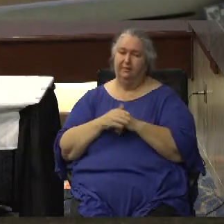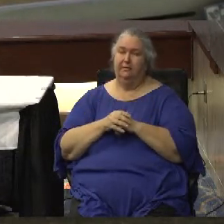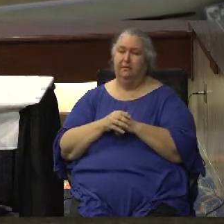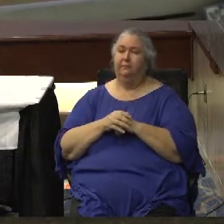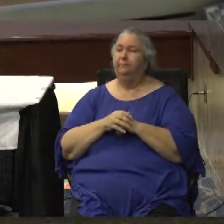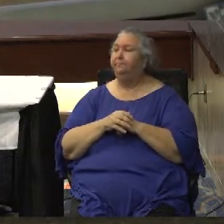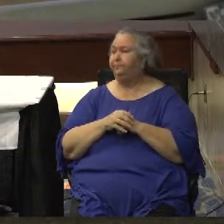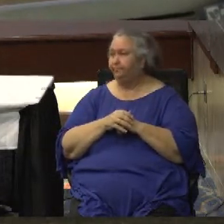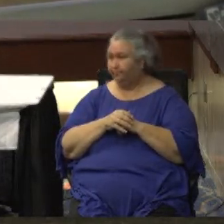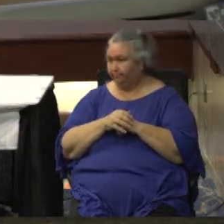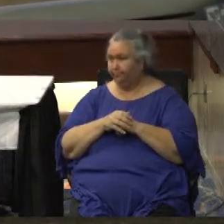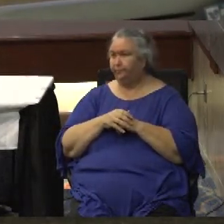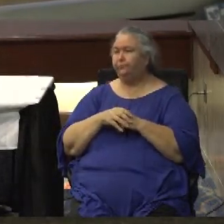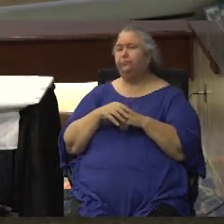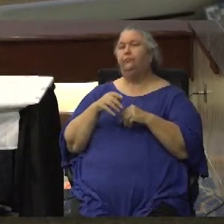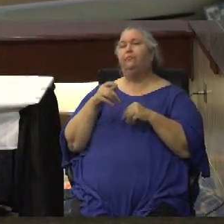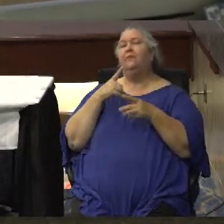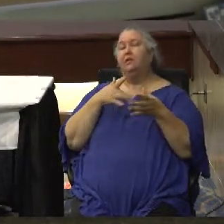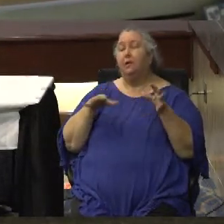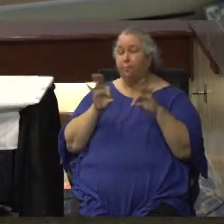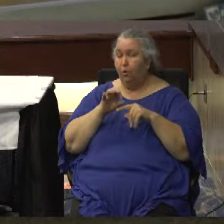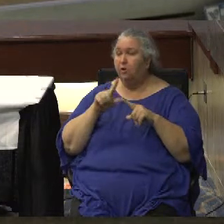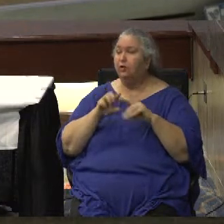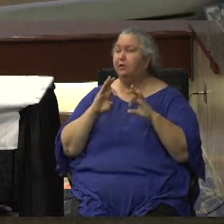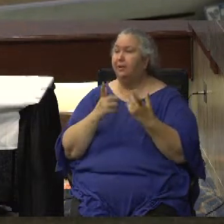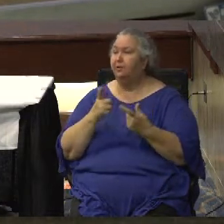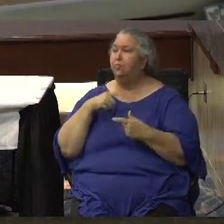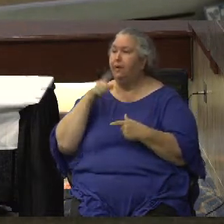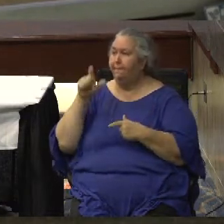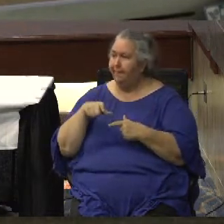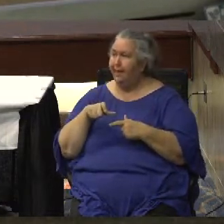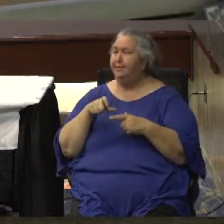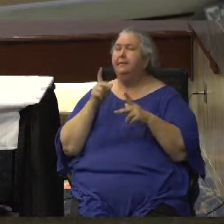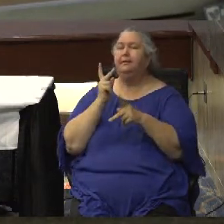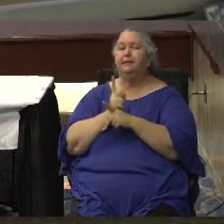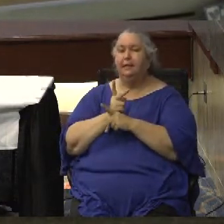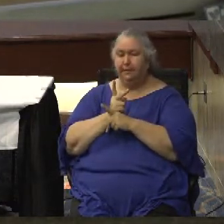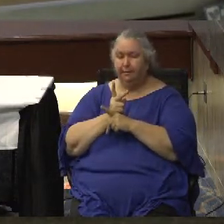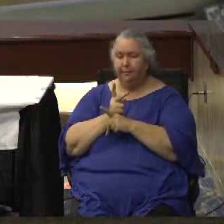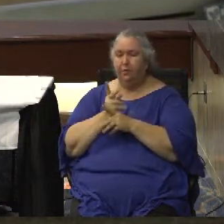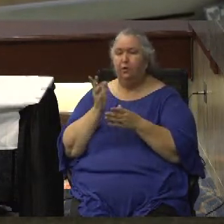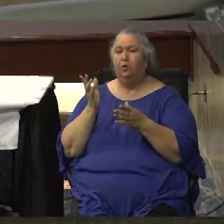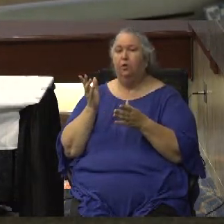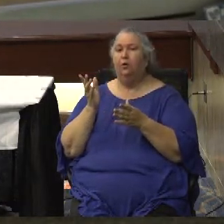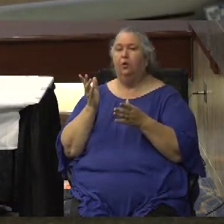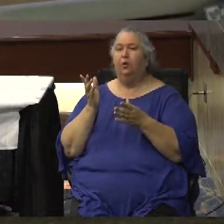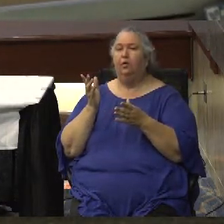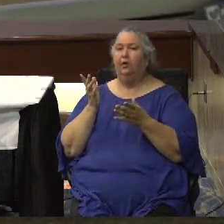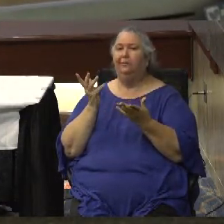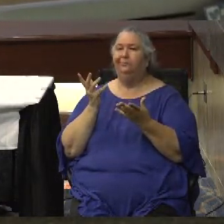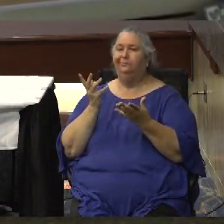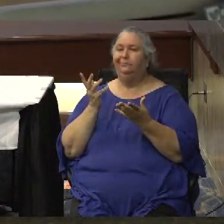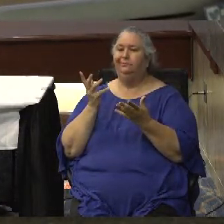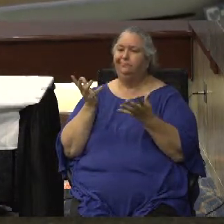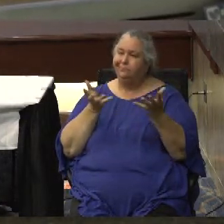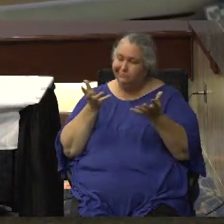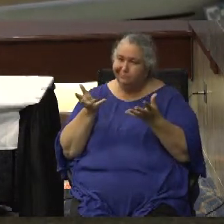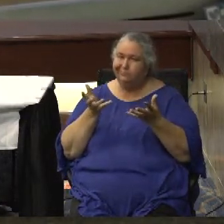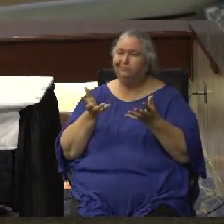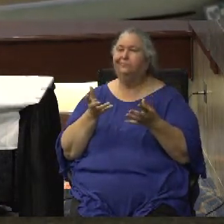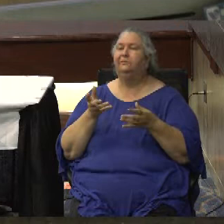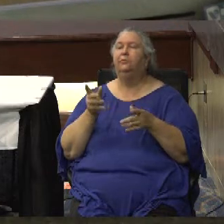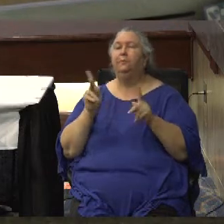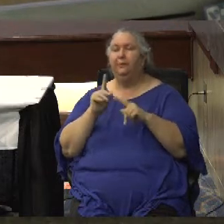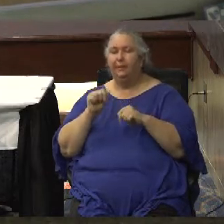discourse is very important to the council, we have to maintain order in the meetings so that persons may be heard and city business may be